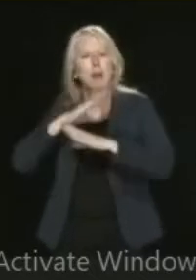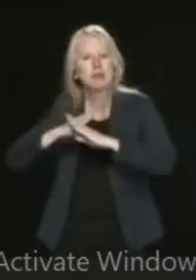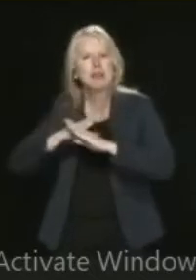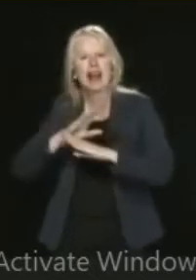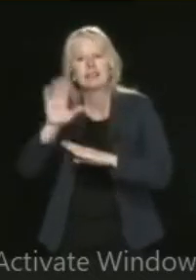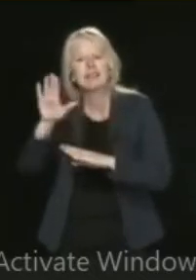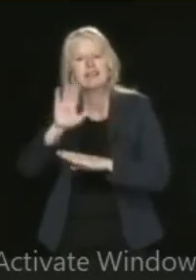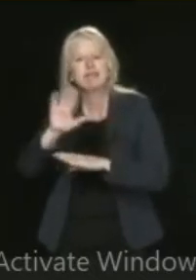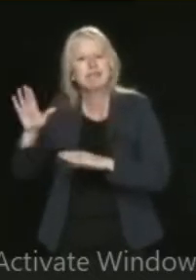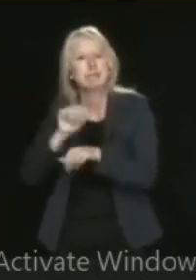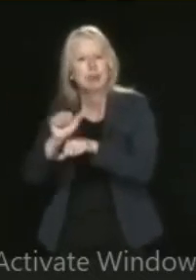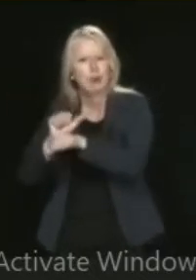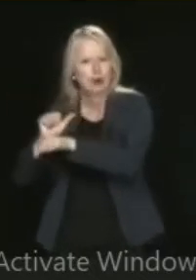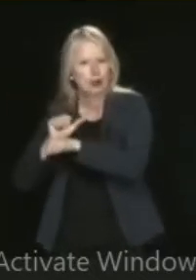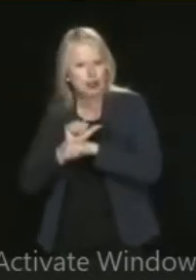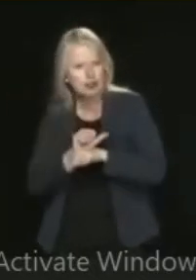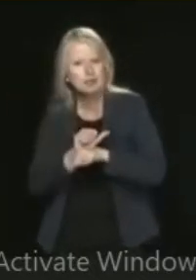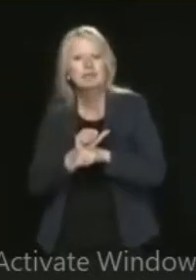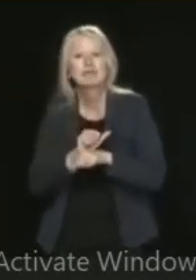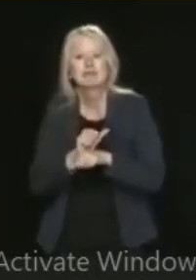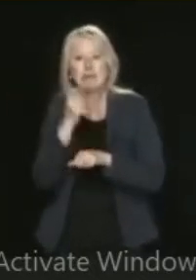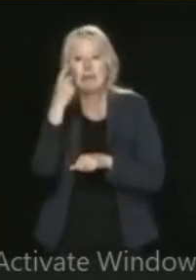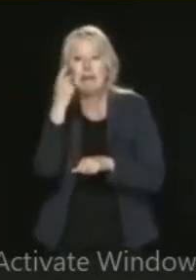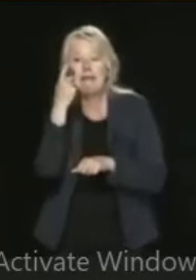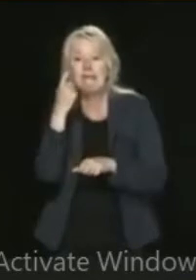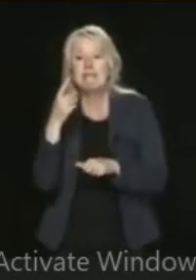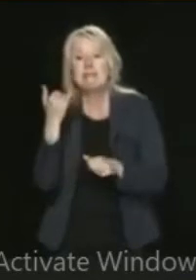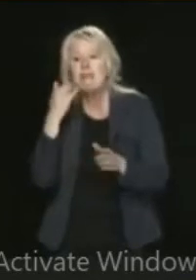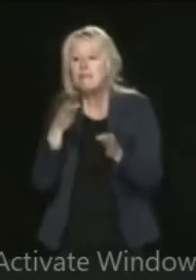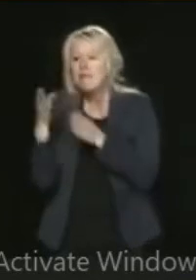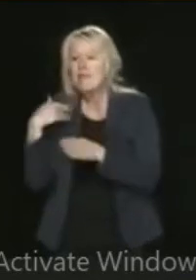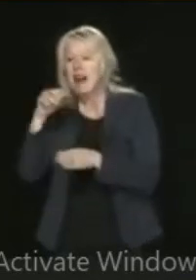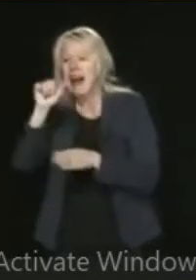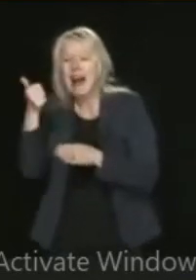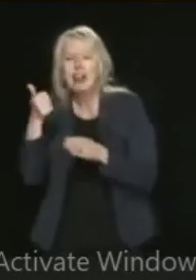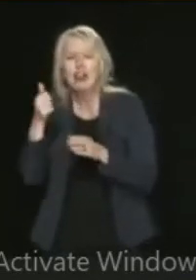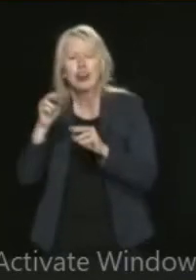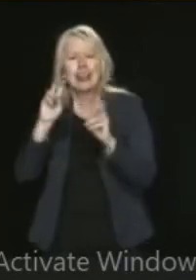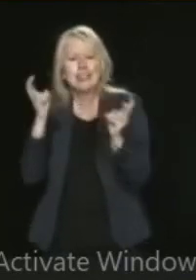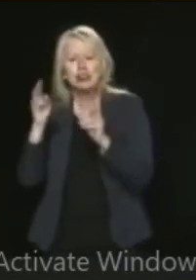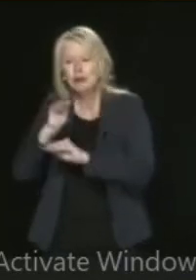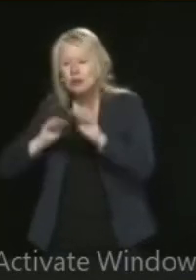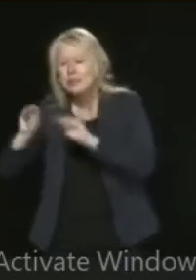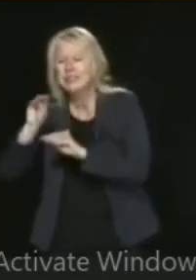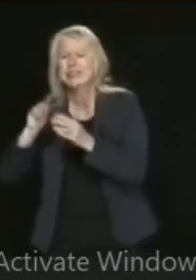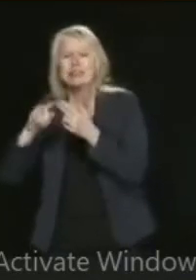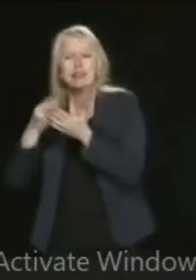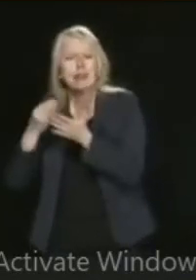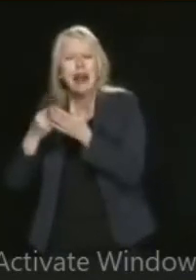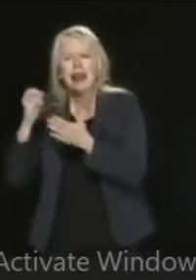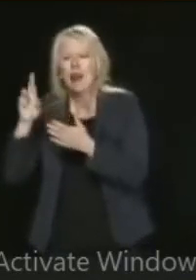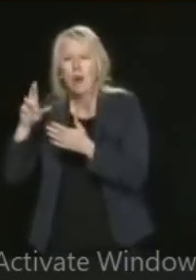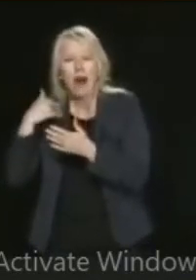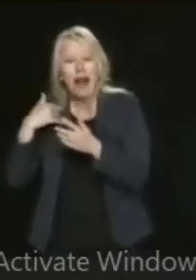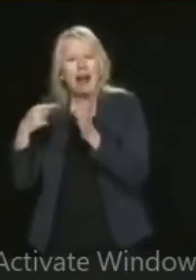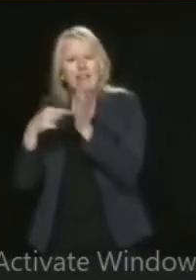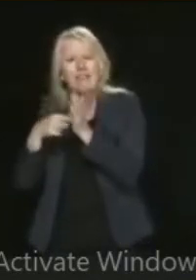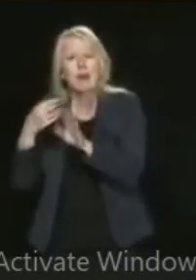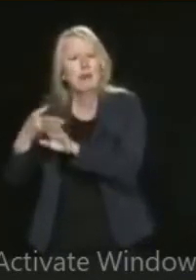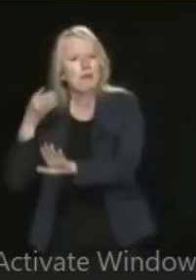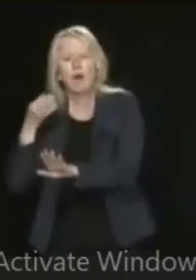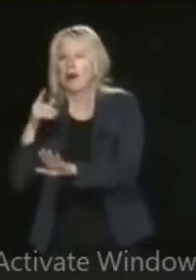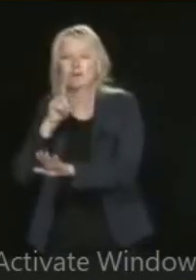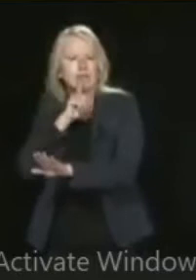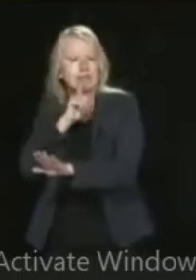here is not to fix pre-existing insolvencies or restructurings, nor is it to provide low-cost